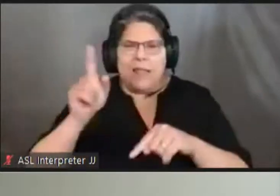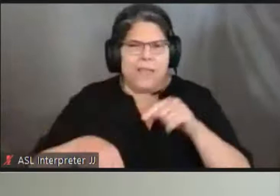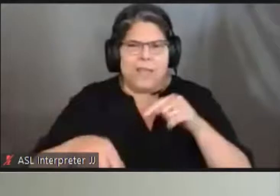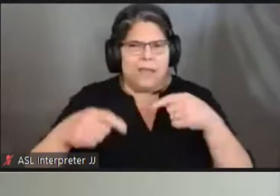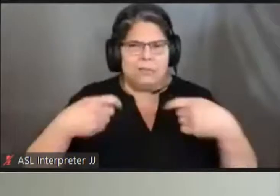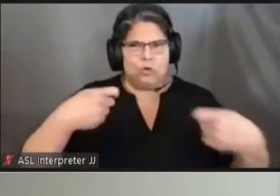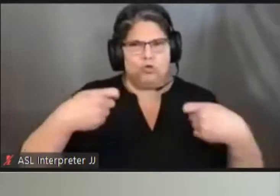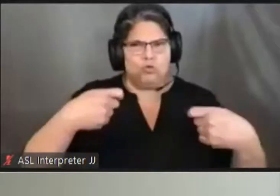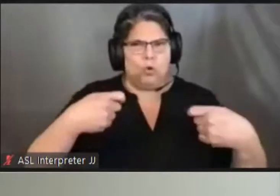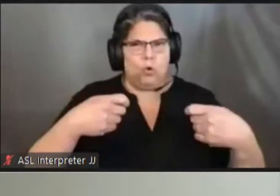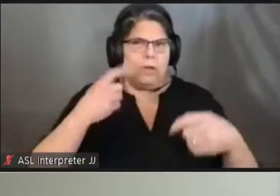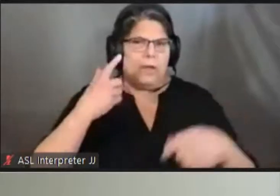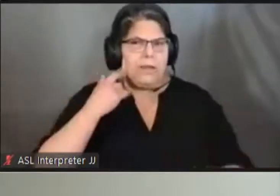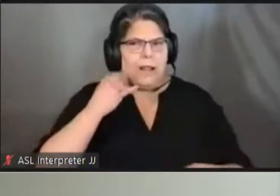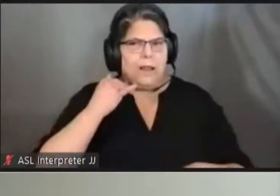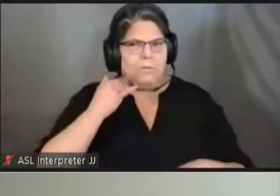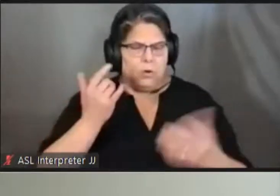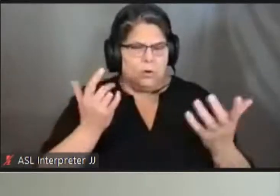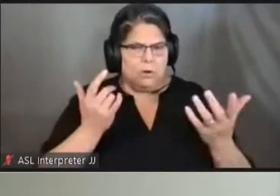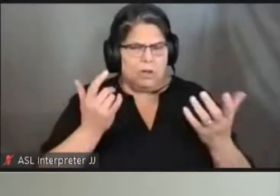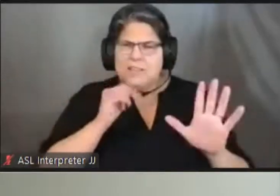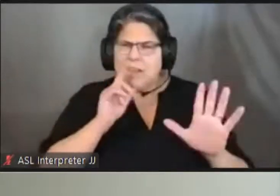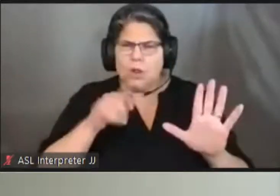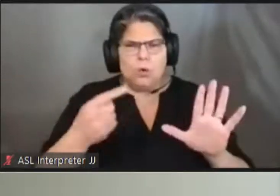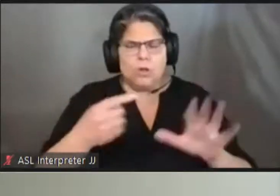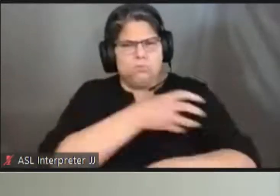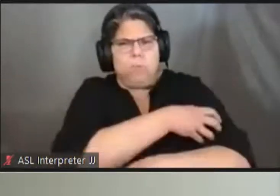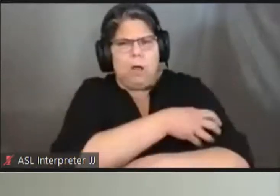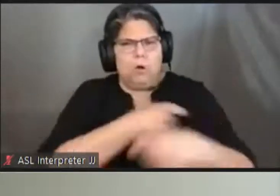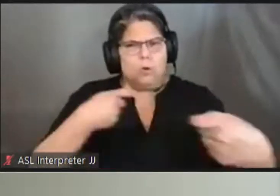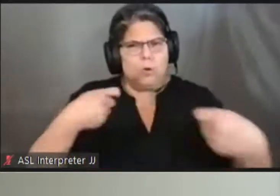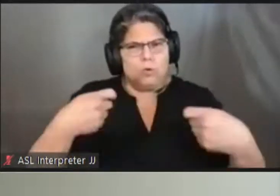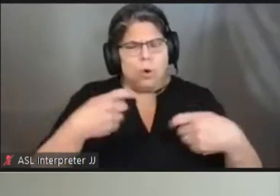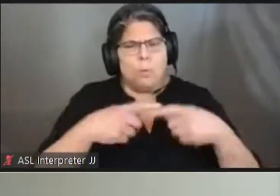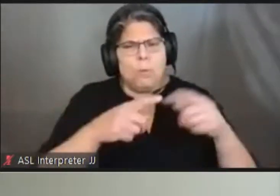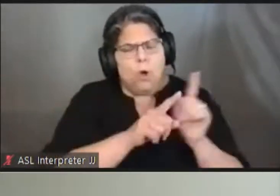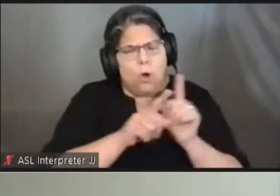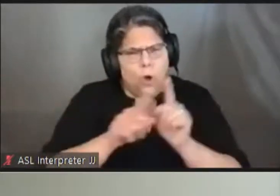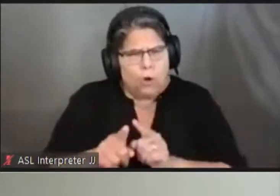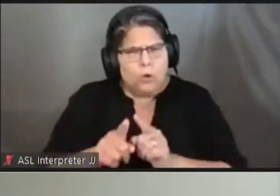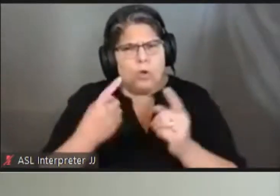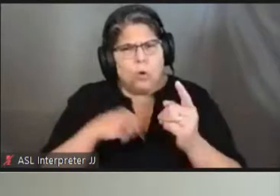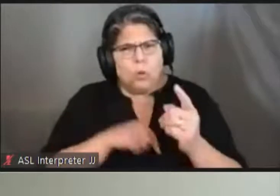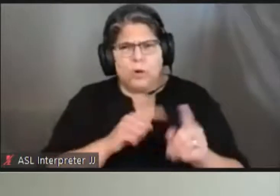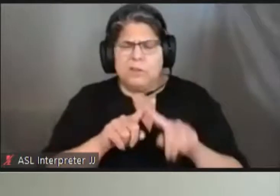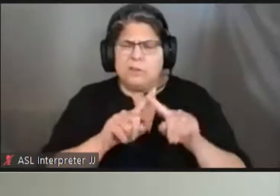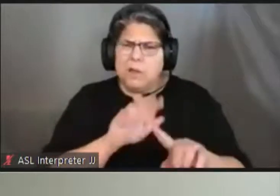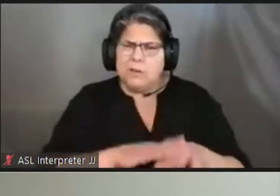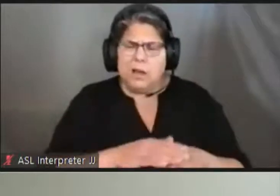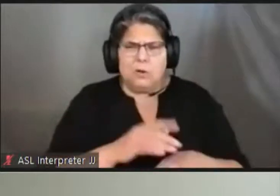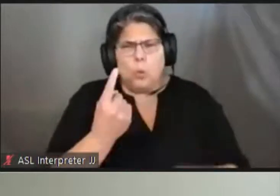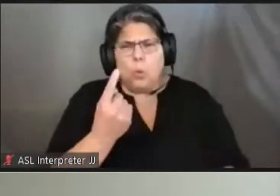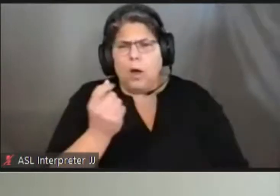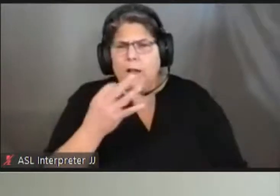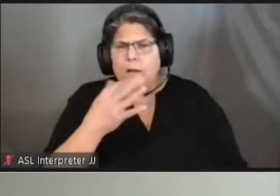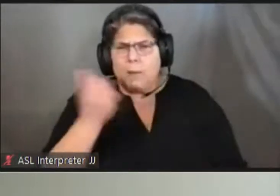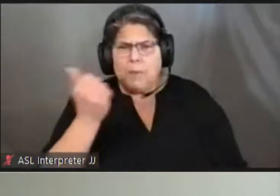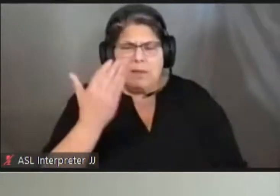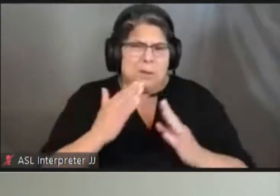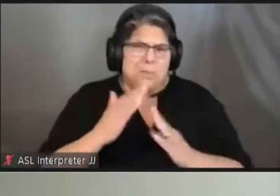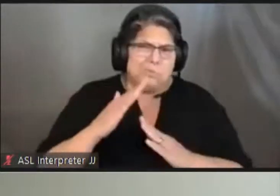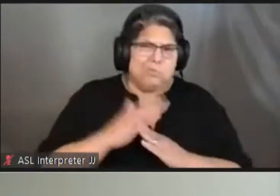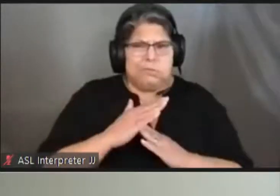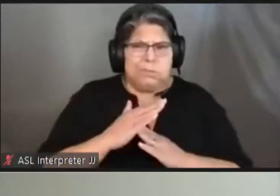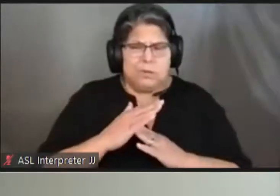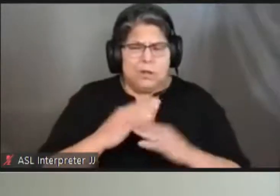in California. And it's not just jurisdiction. We rely on probably one of the best, if not the best, Department of Health